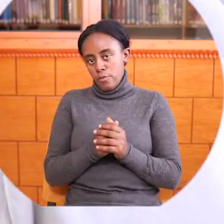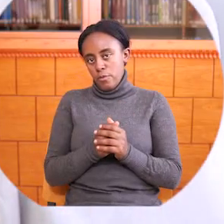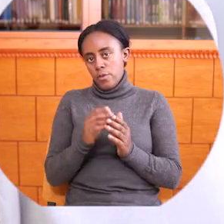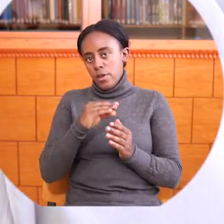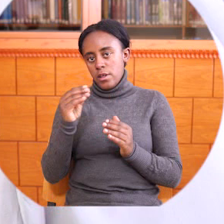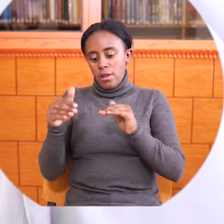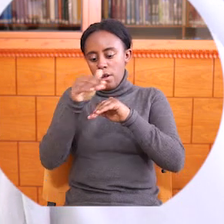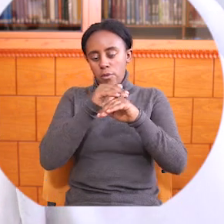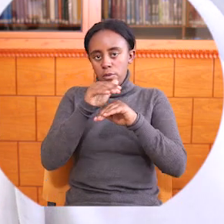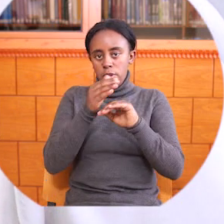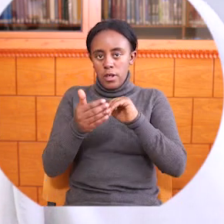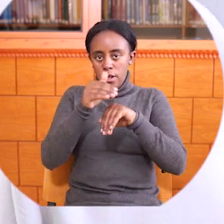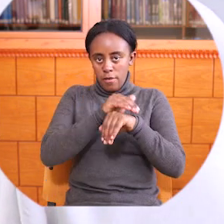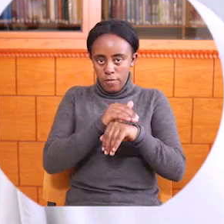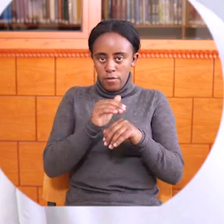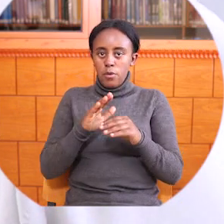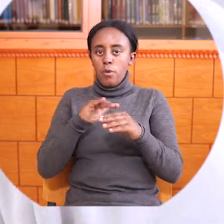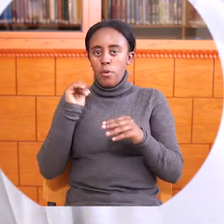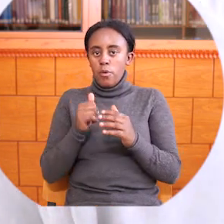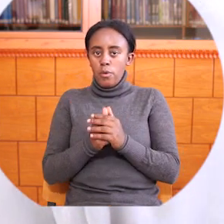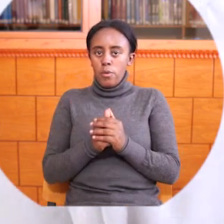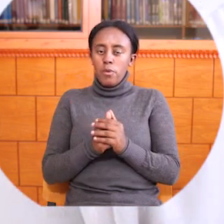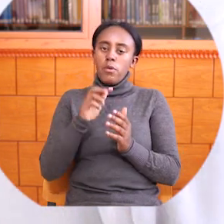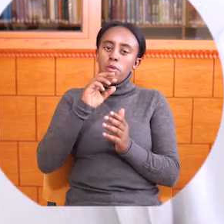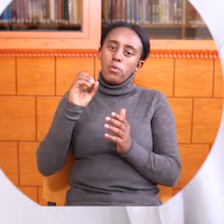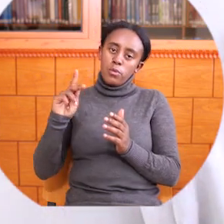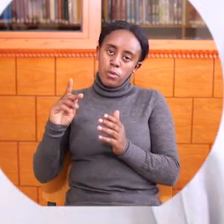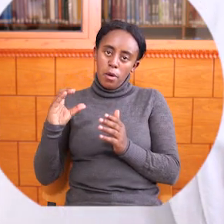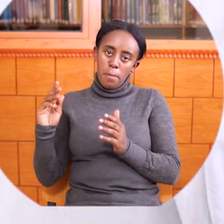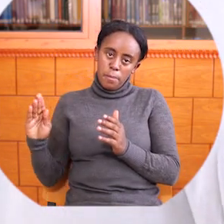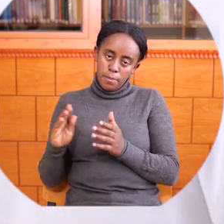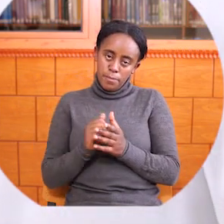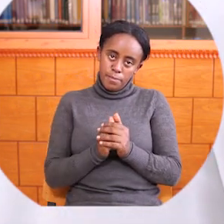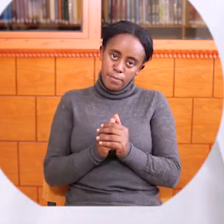And the outer cover of the root tip is called root cap.